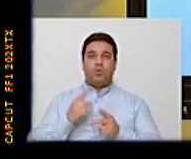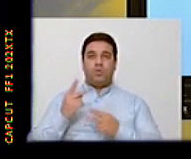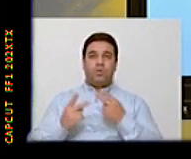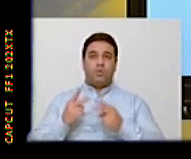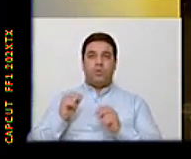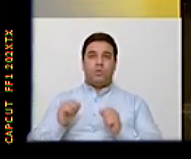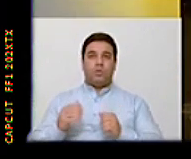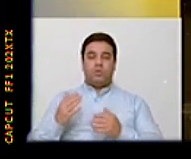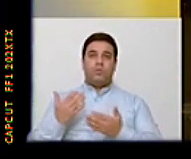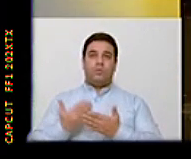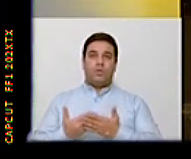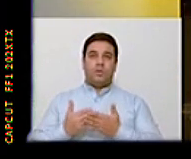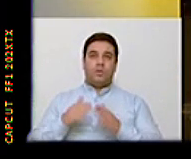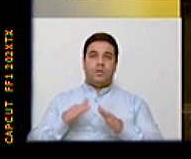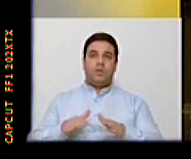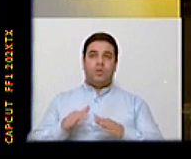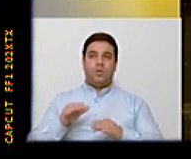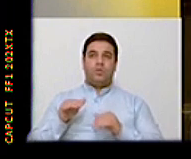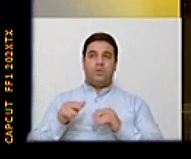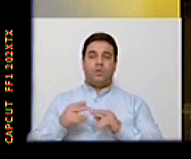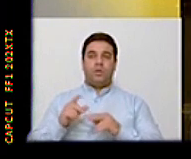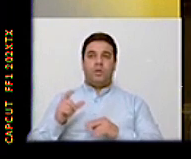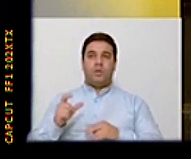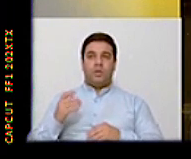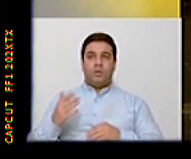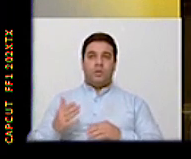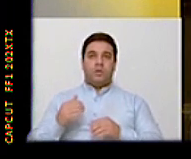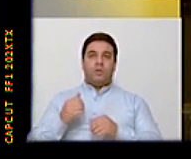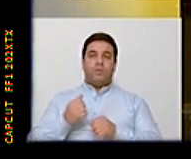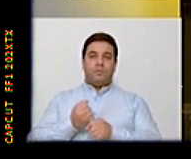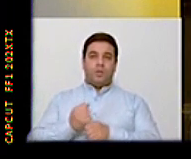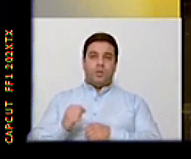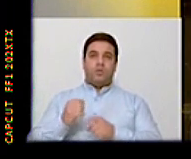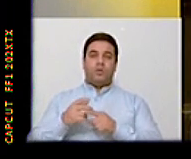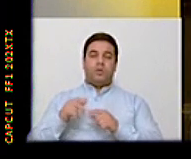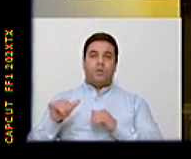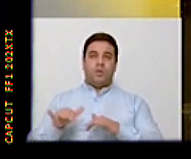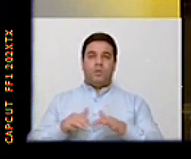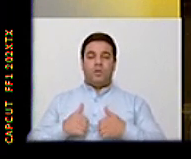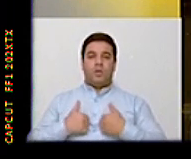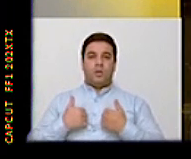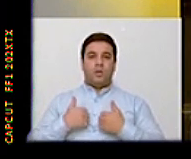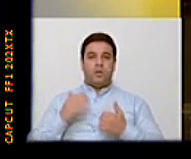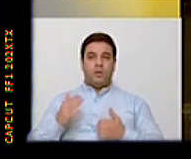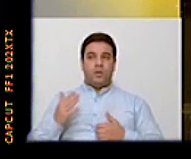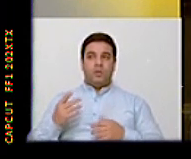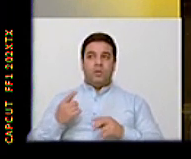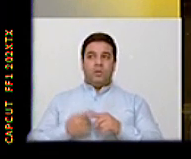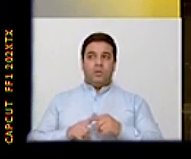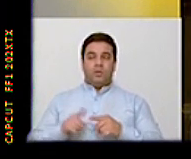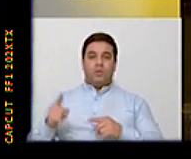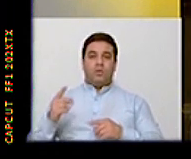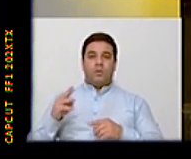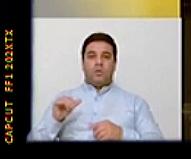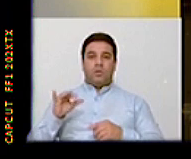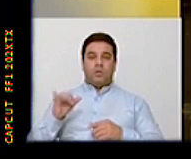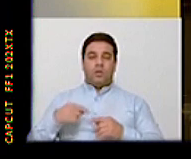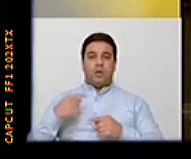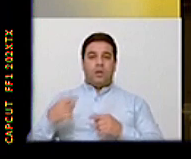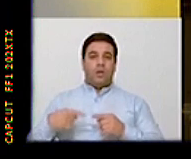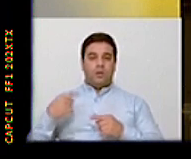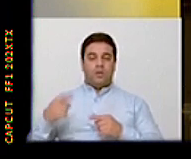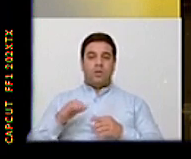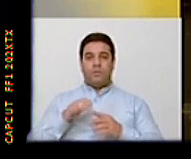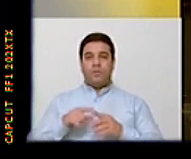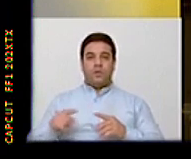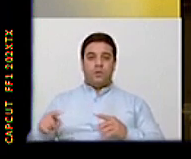kuzatishingiz mumkin. Masalan, tikuv mashinasining ignasi majburlovchi tebranish harakat qiladi. Ya'ni uni dastasi aylantirilgan